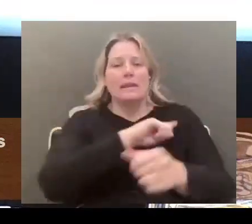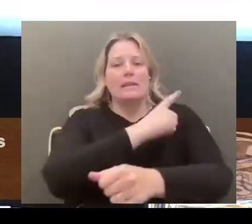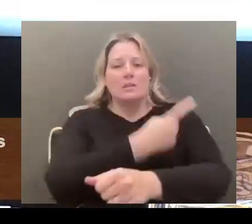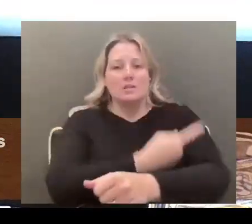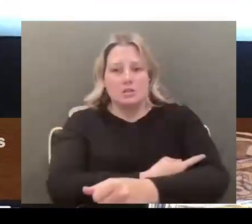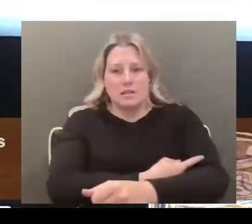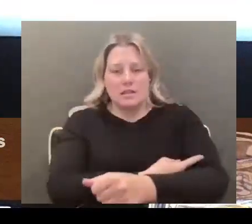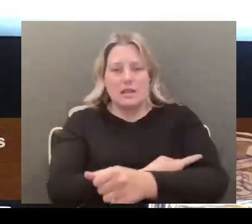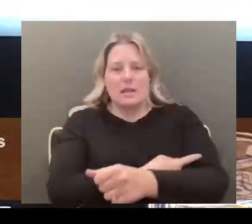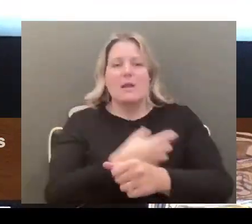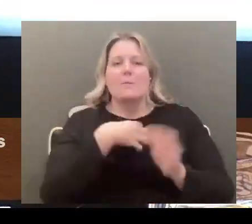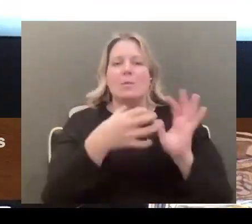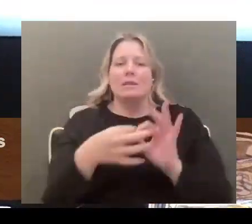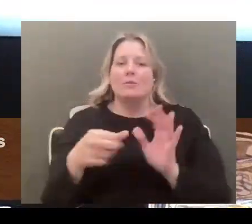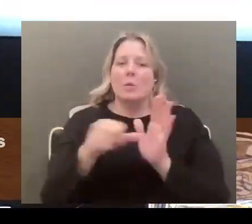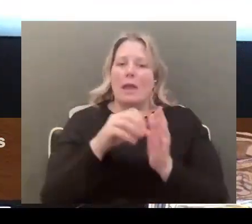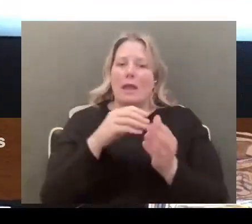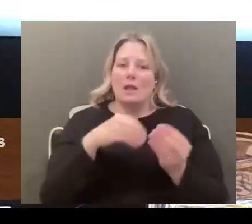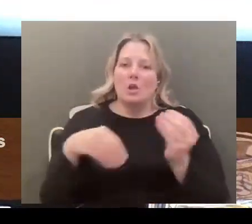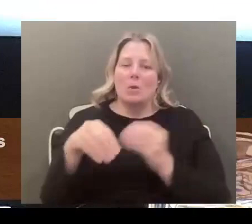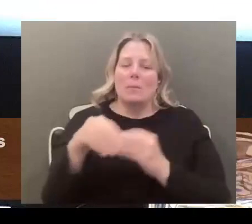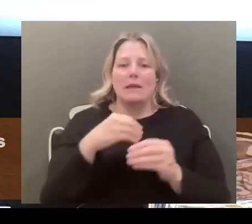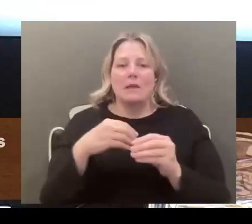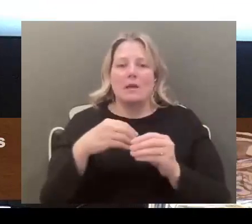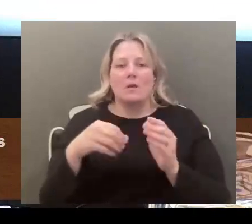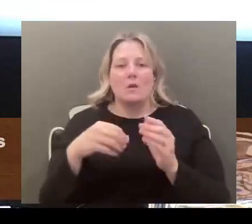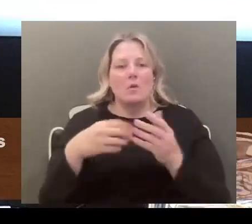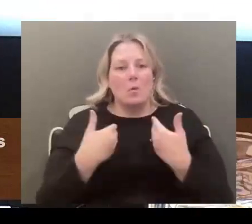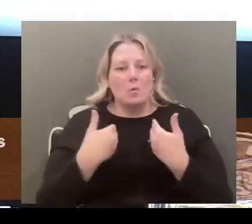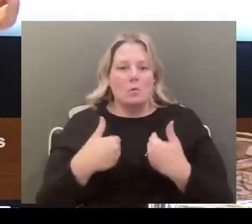sharing opportunity, and we have